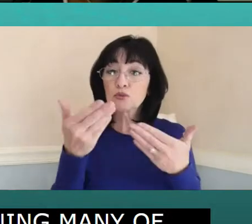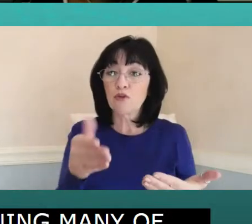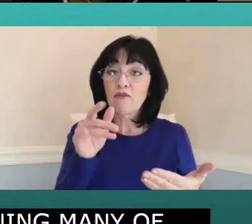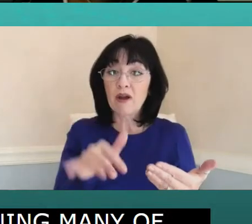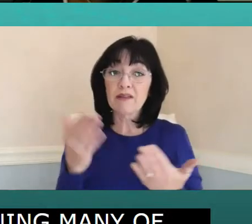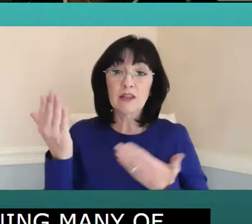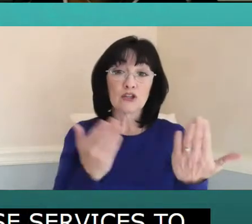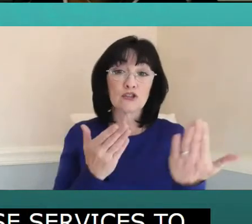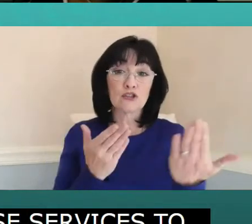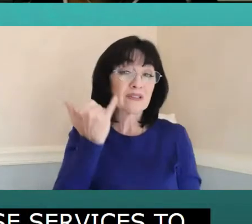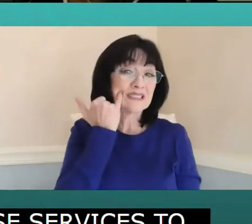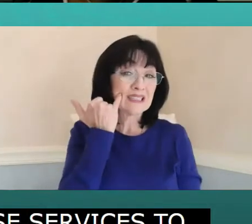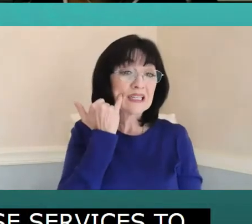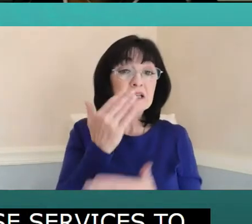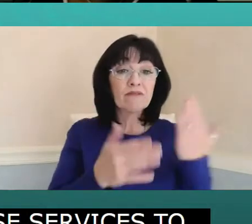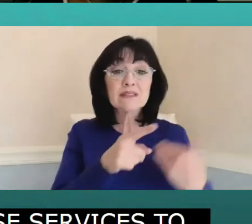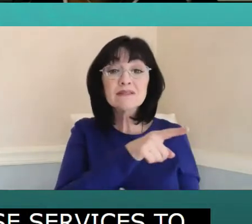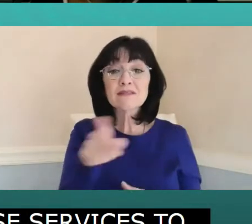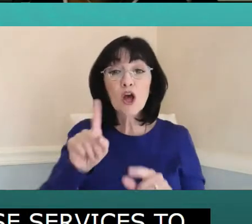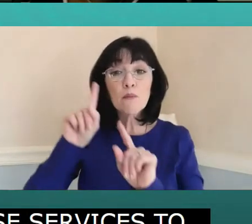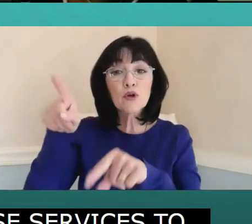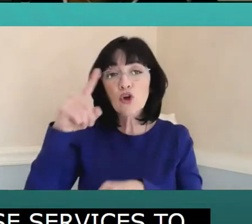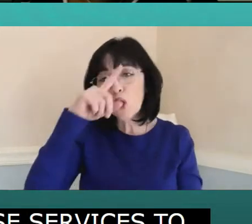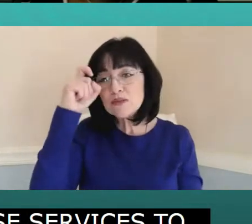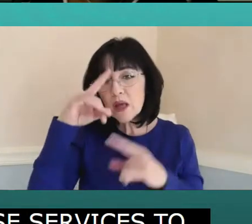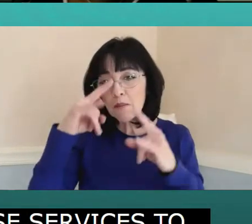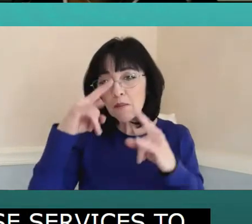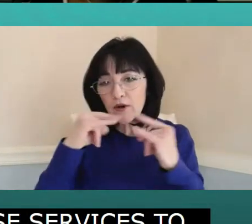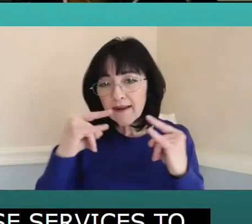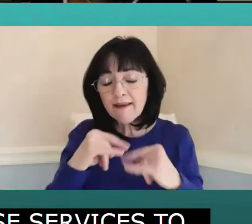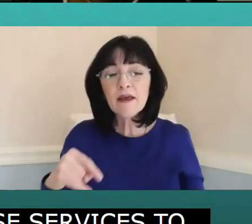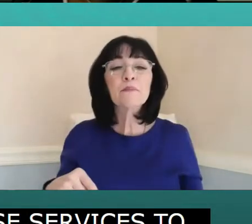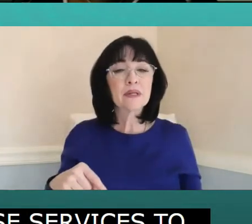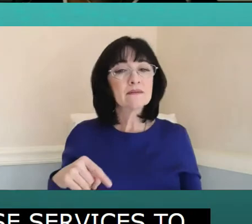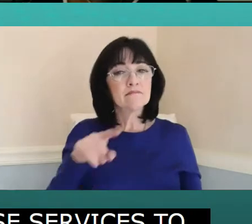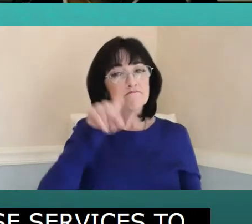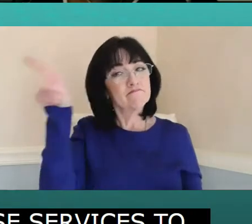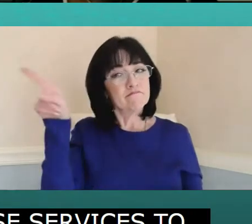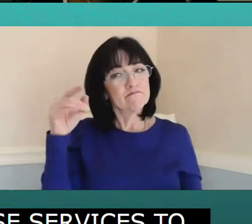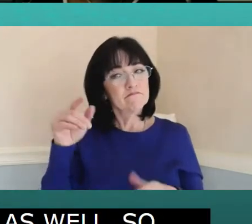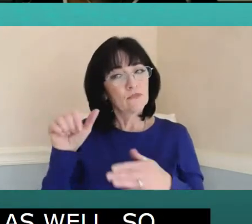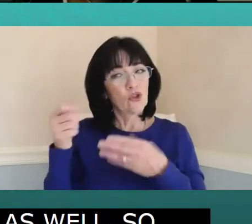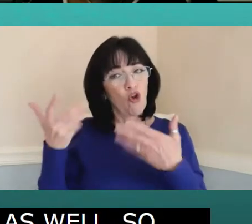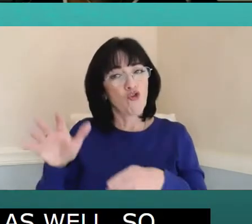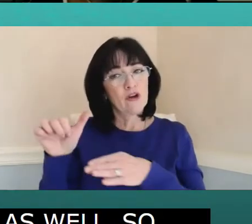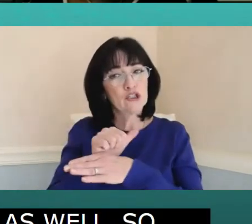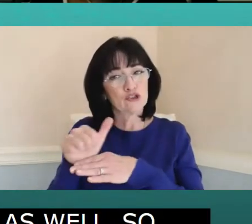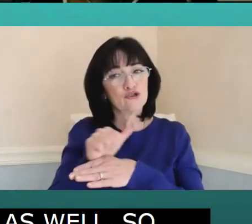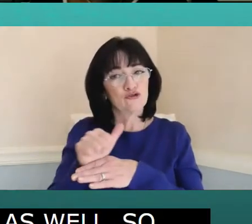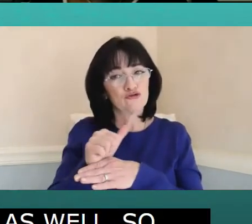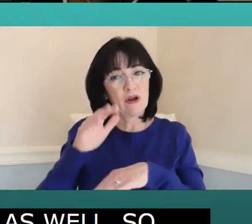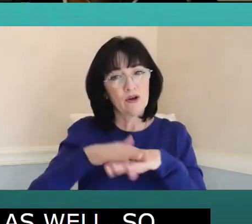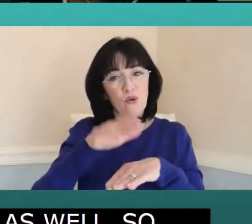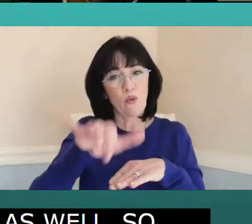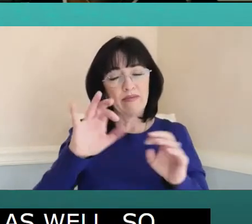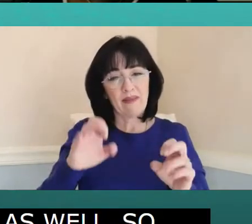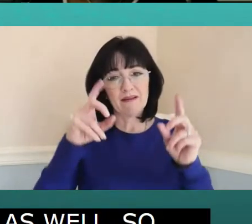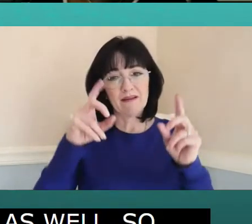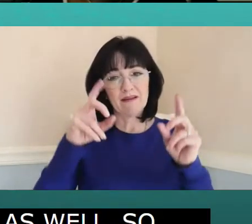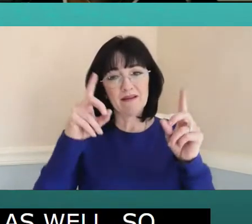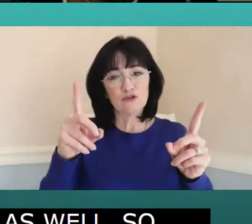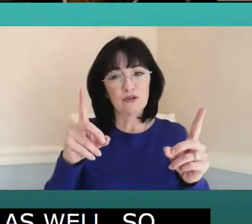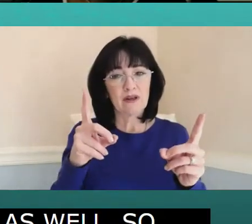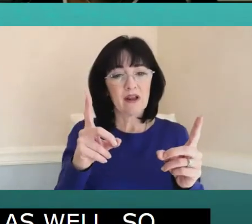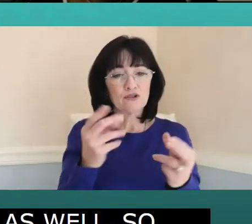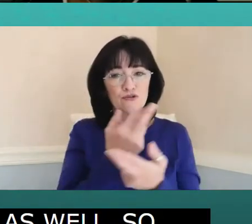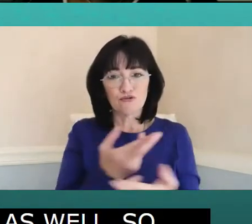attending those locations as well. So this is really a full state, full community effort, and we